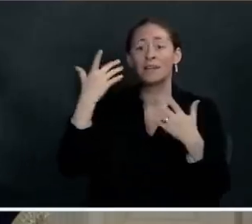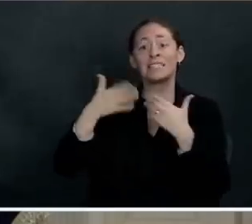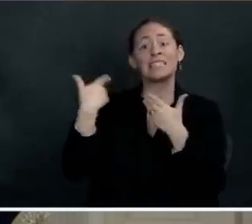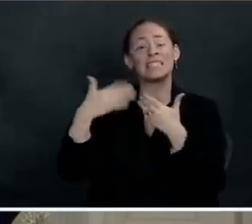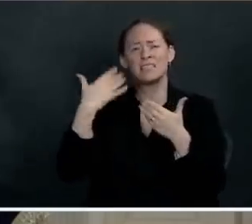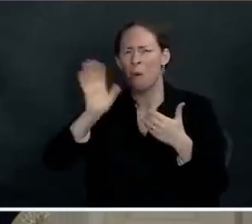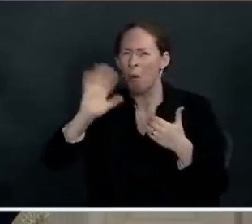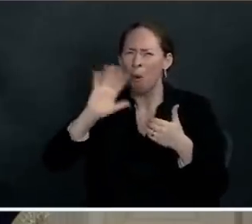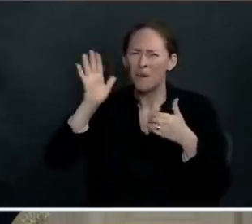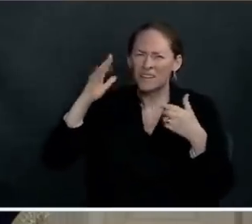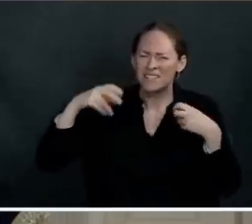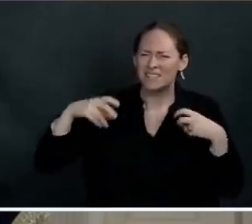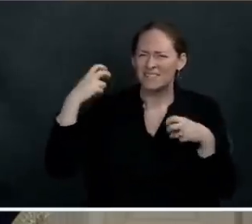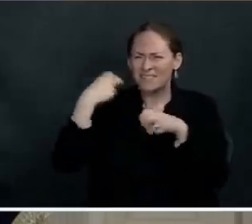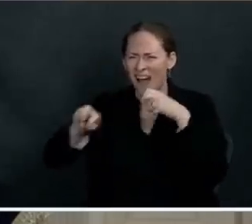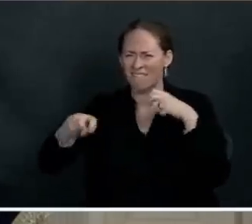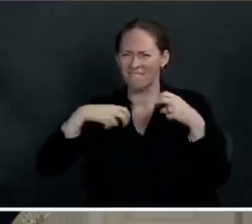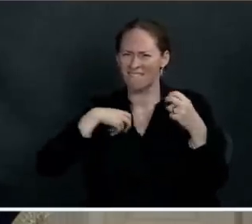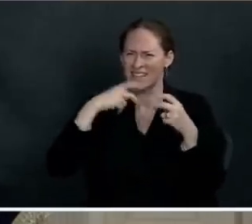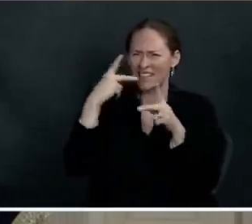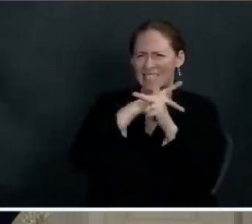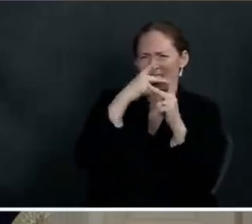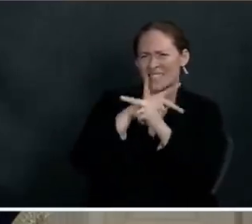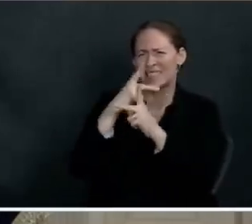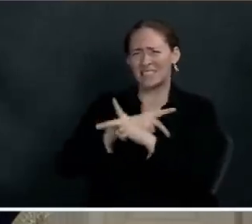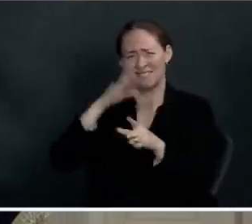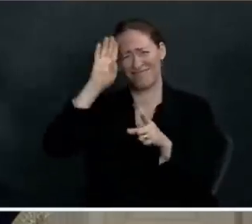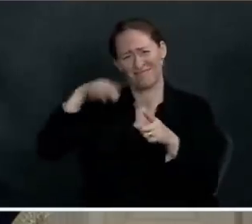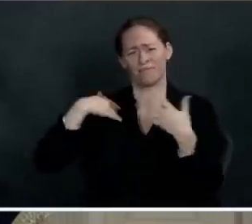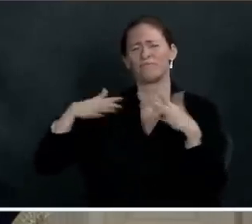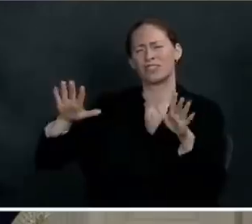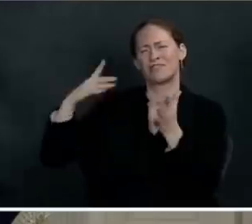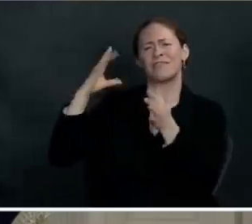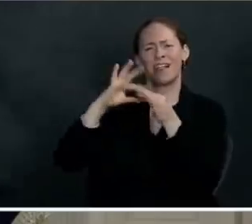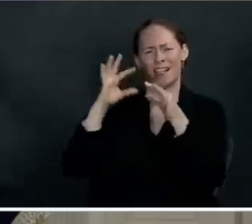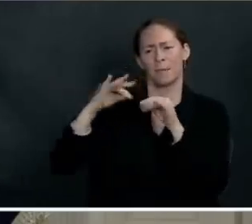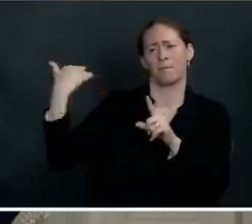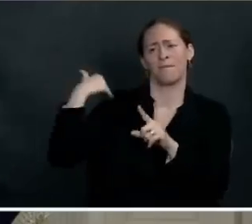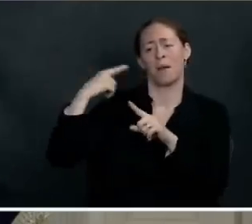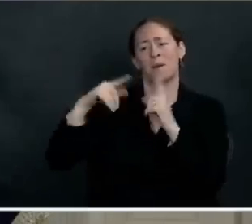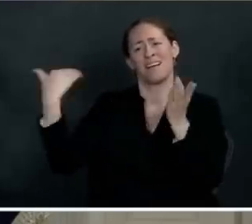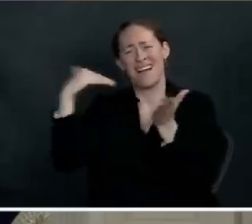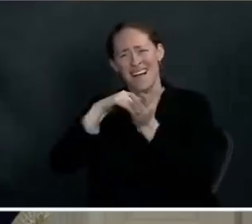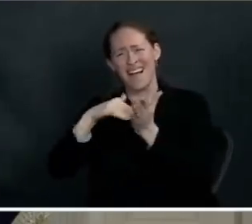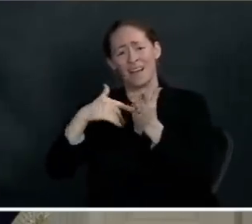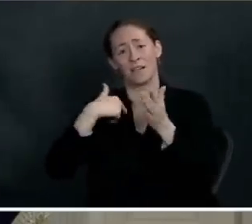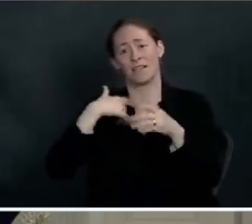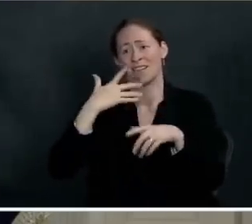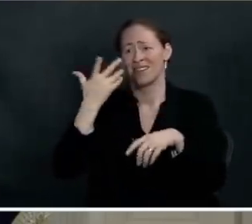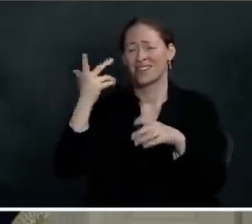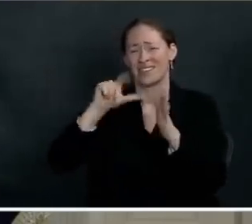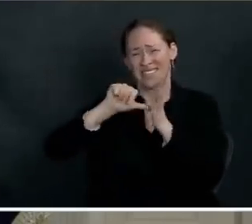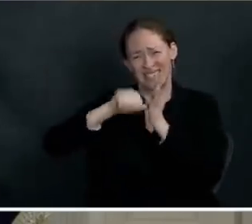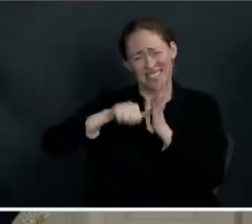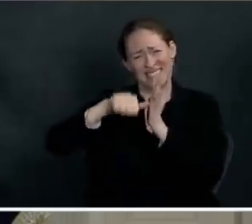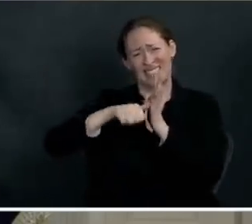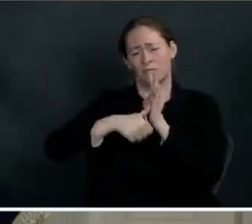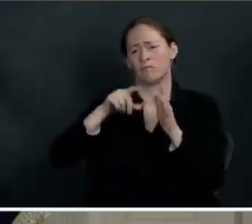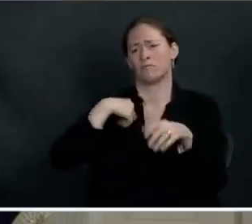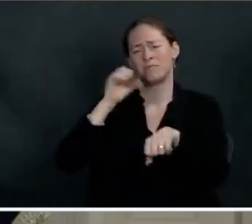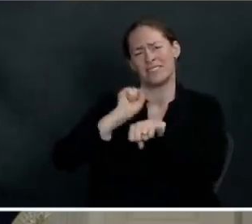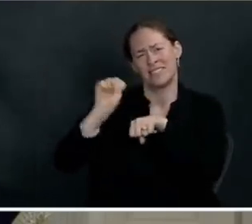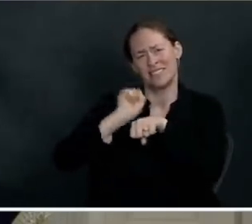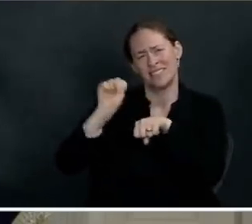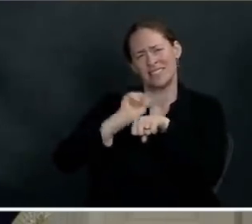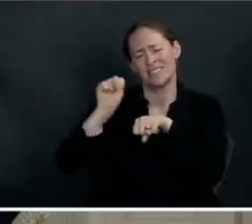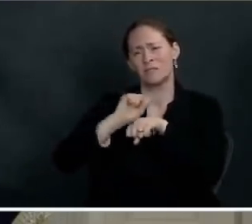that before, but I must say it again, because we're going to do everything we can to get it done. But a lot of things can go wrong along